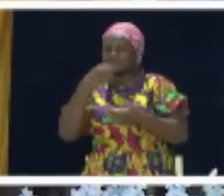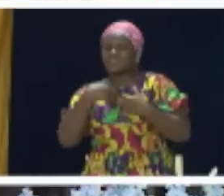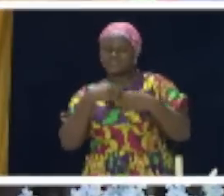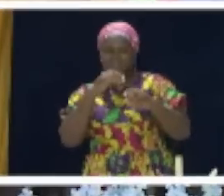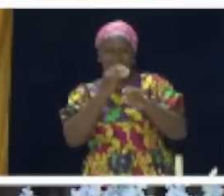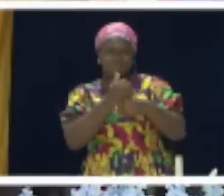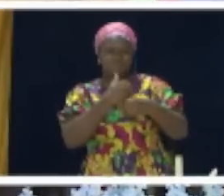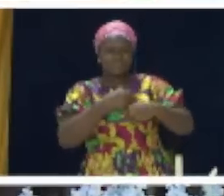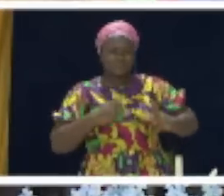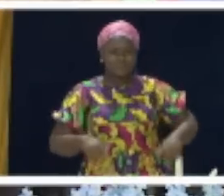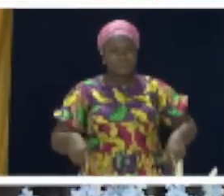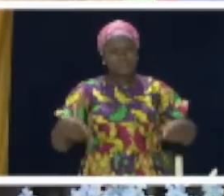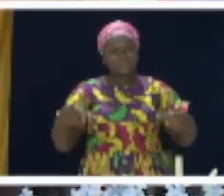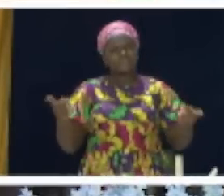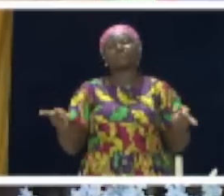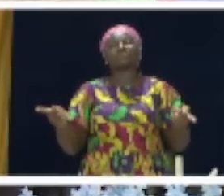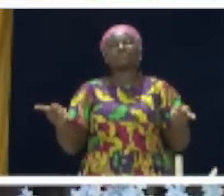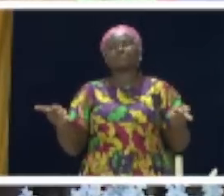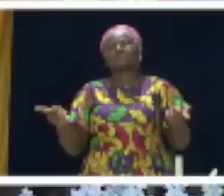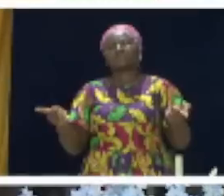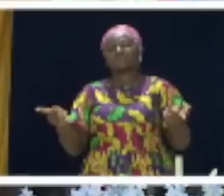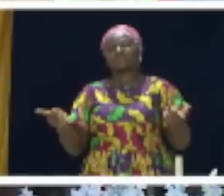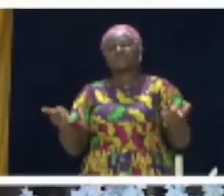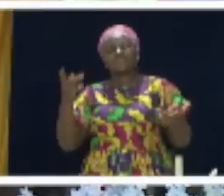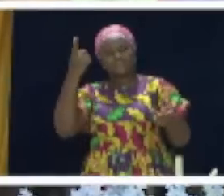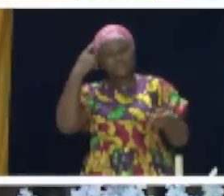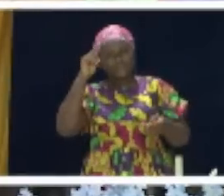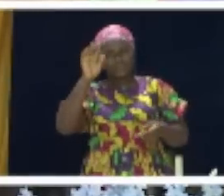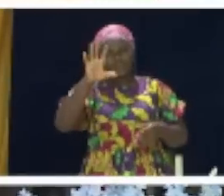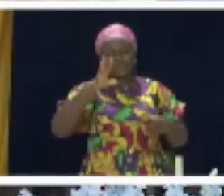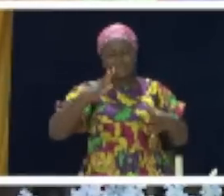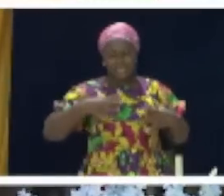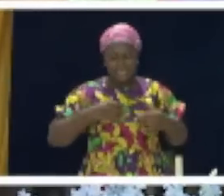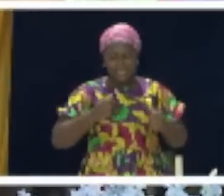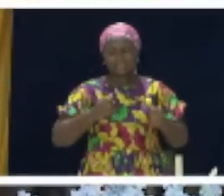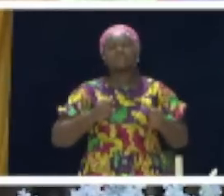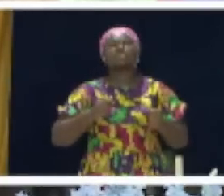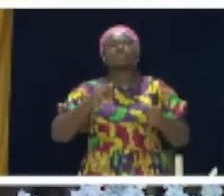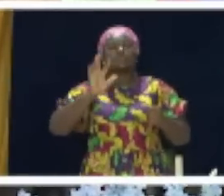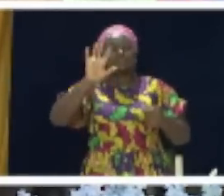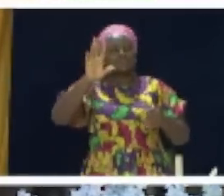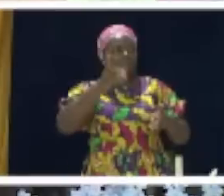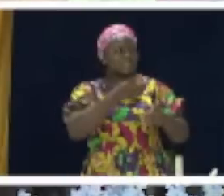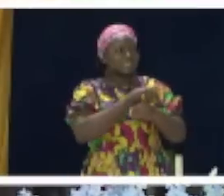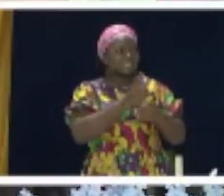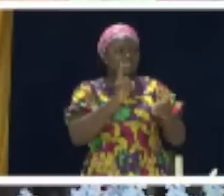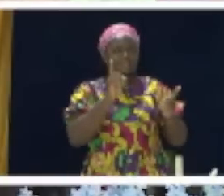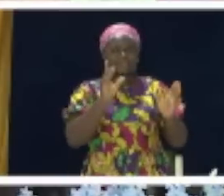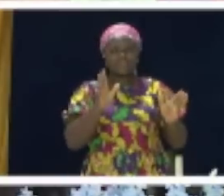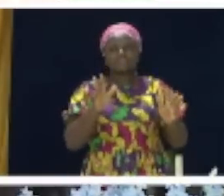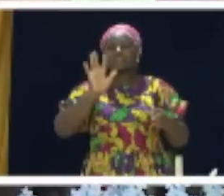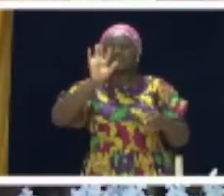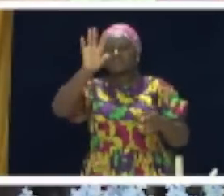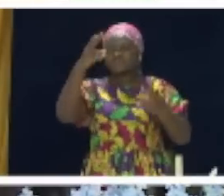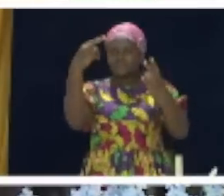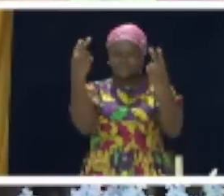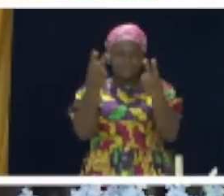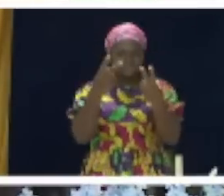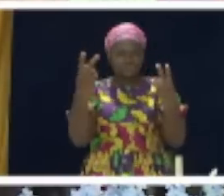provision, for your healings, for your deliverance, for your